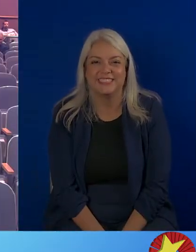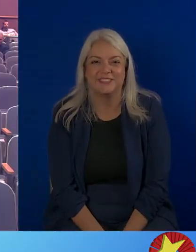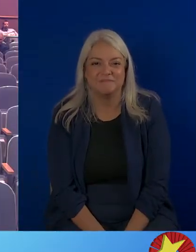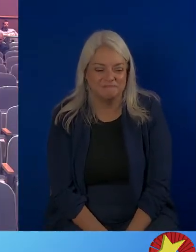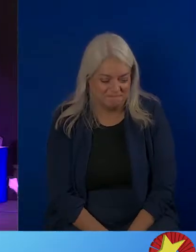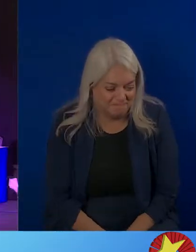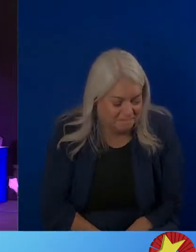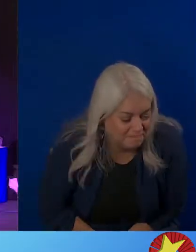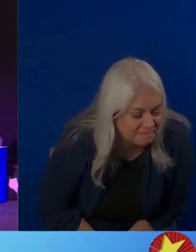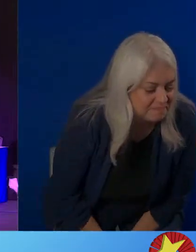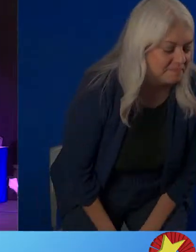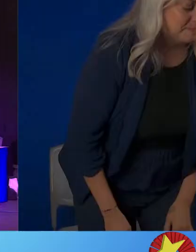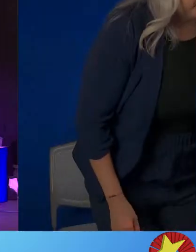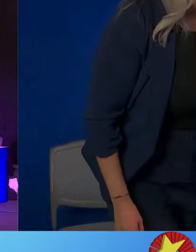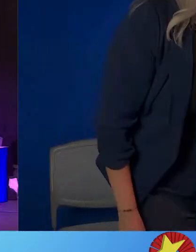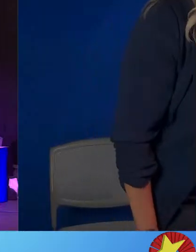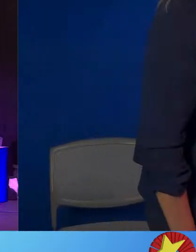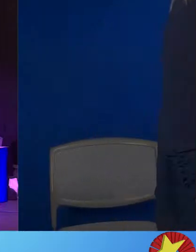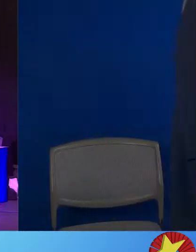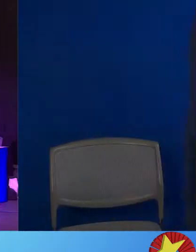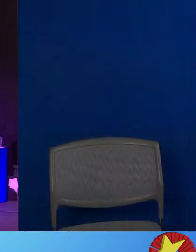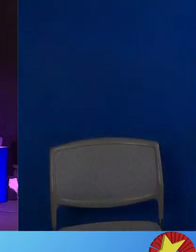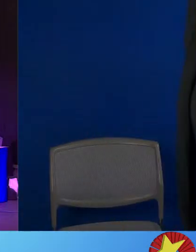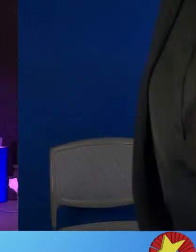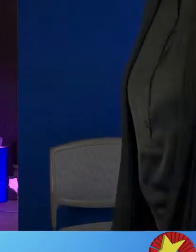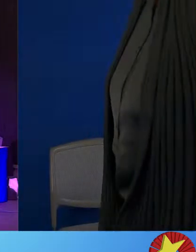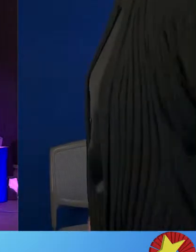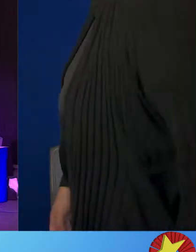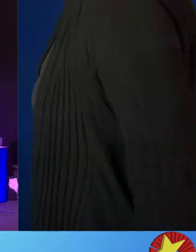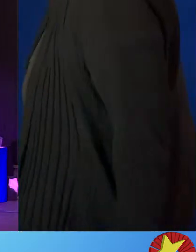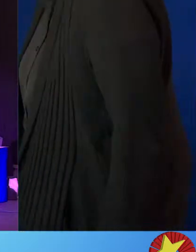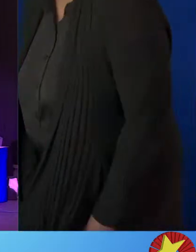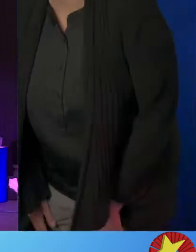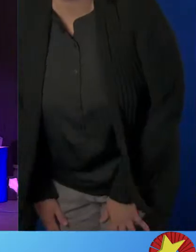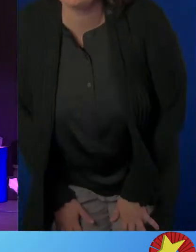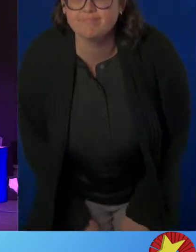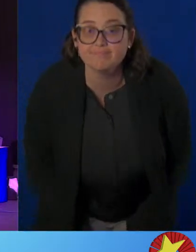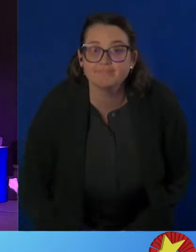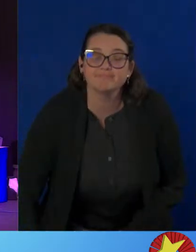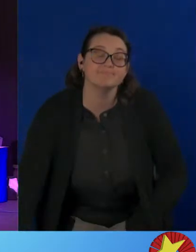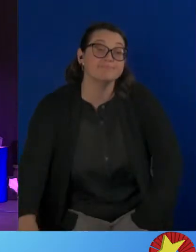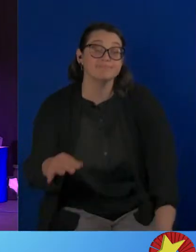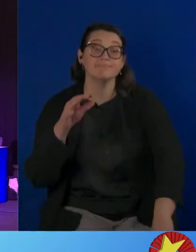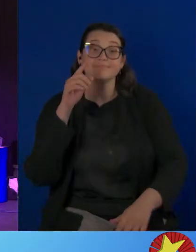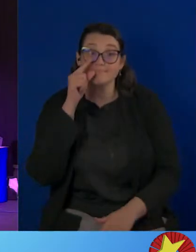So can I make an amended motion? Well, does anyone have any other questions for the AG?